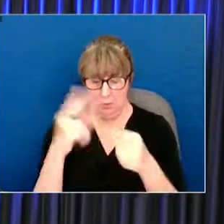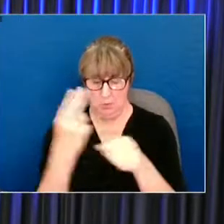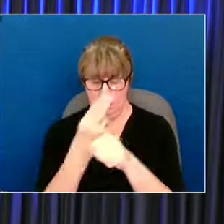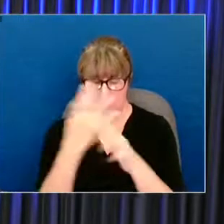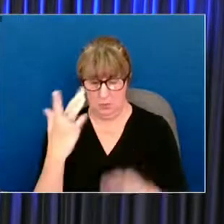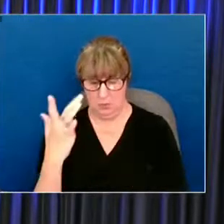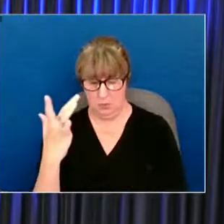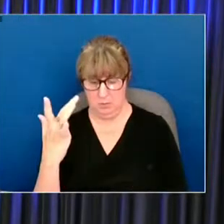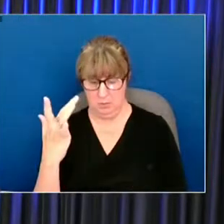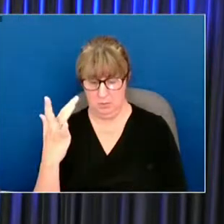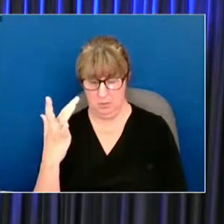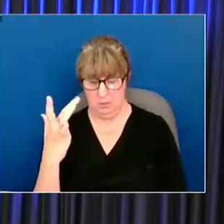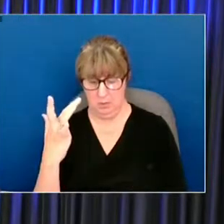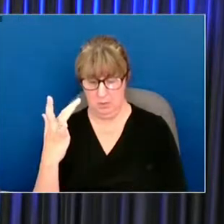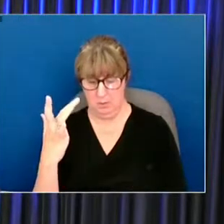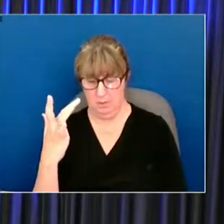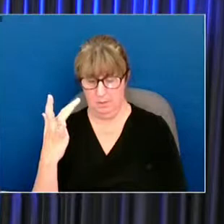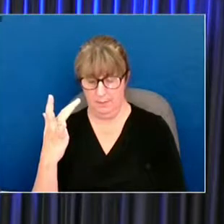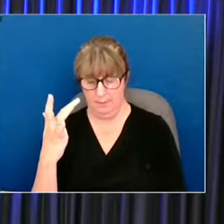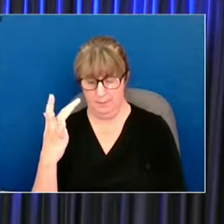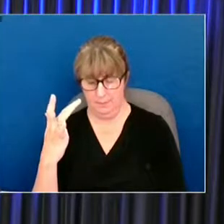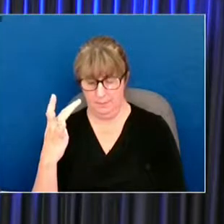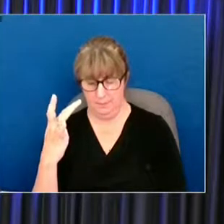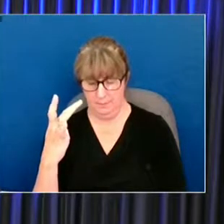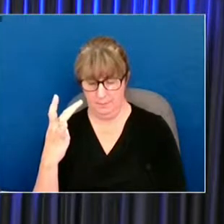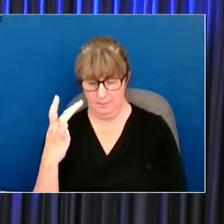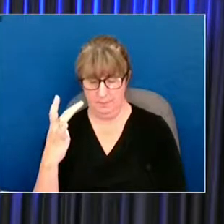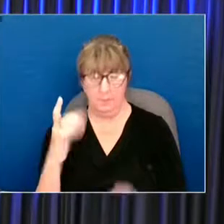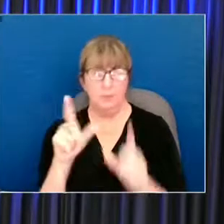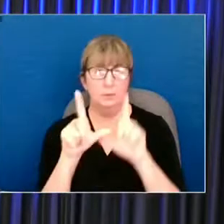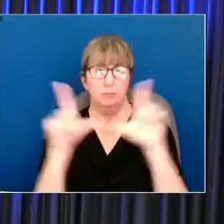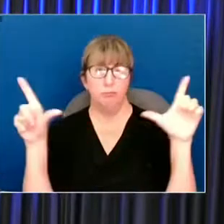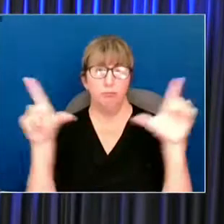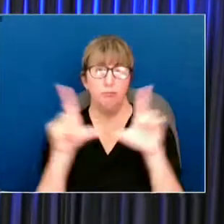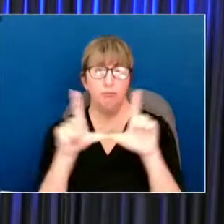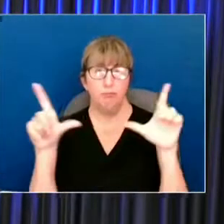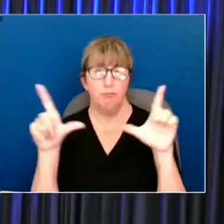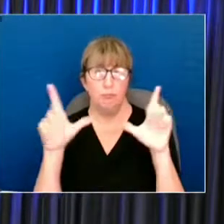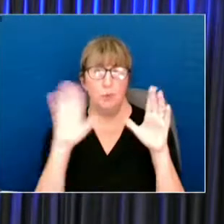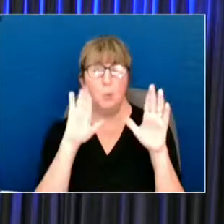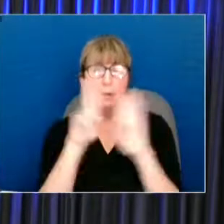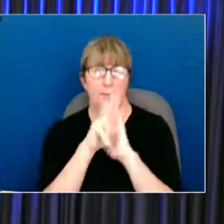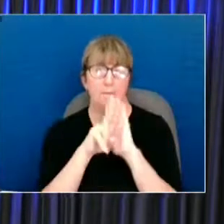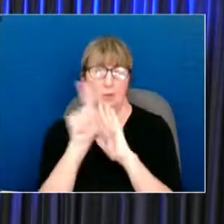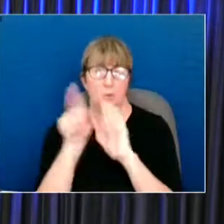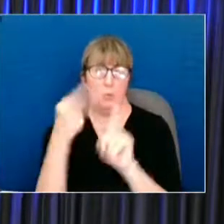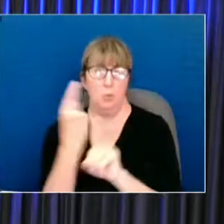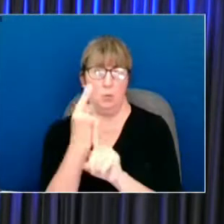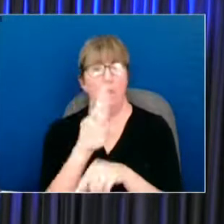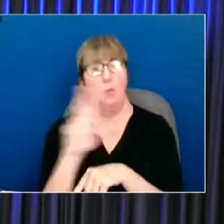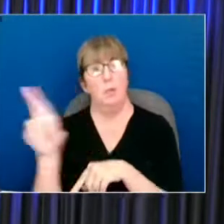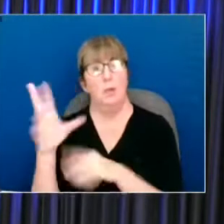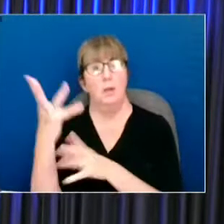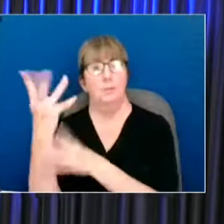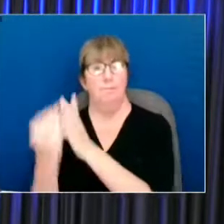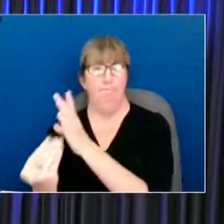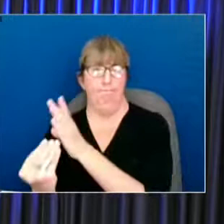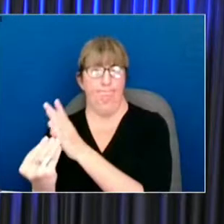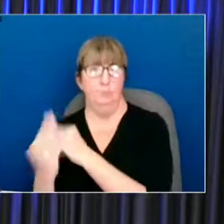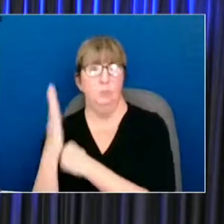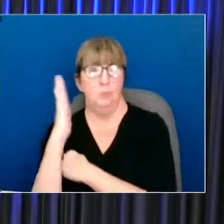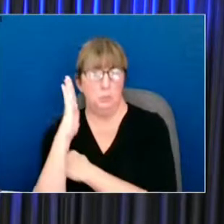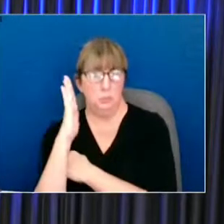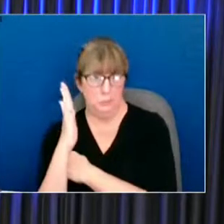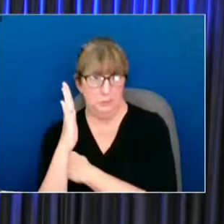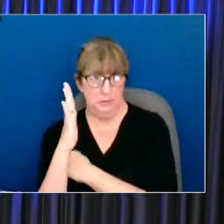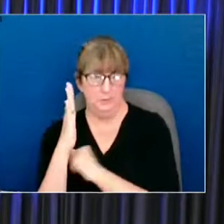the page, it would give just the video focus, and the right side would disappear. Now, that again